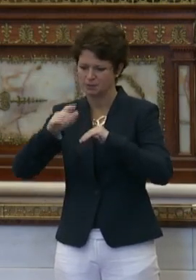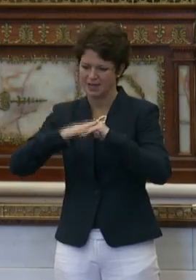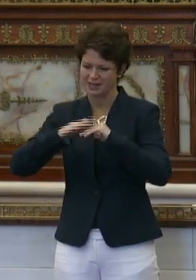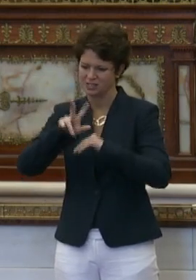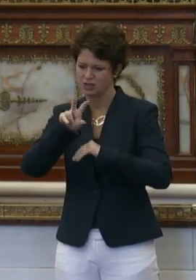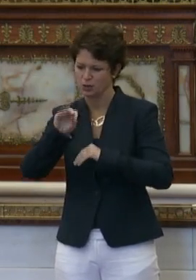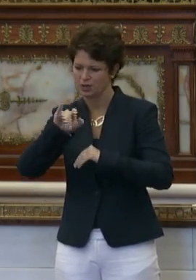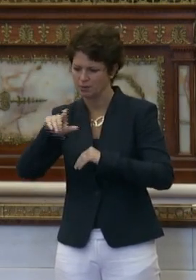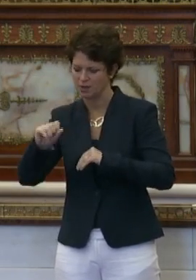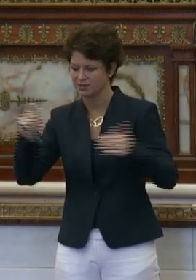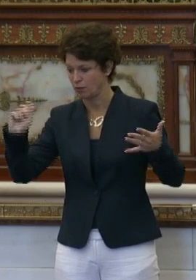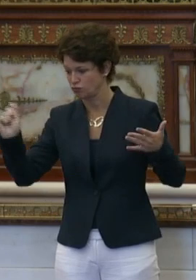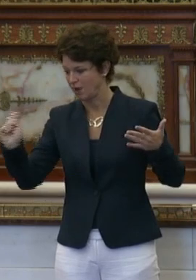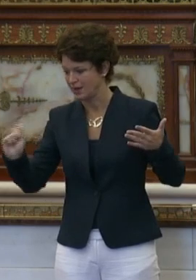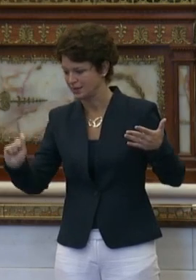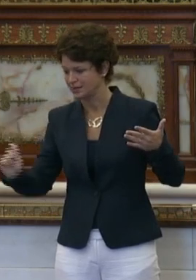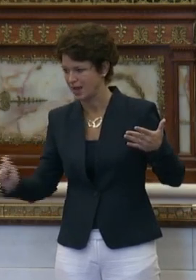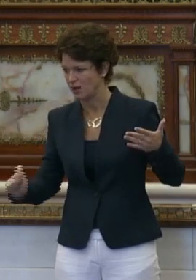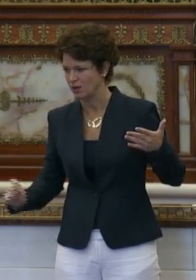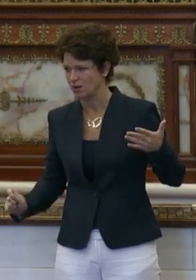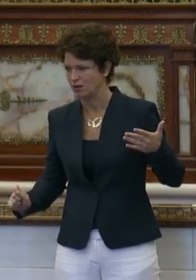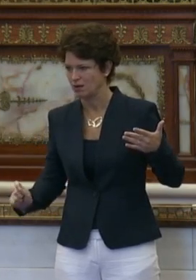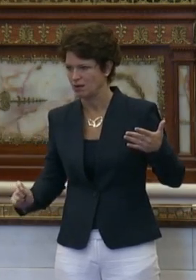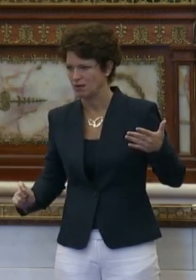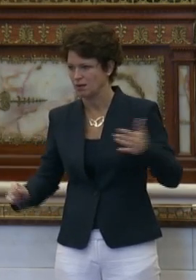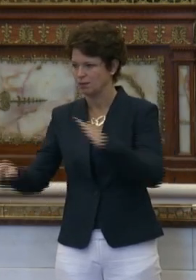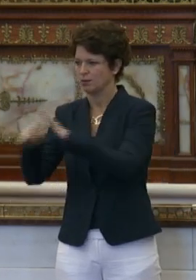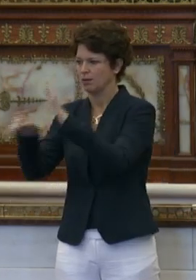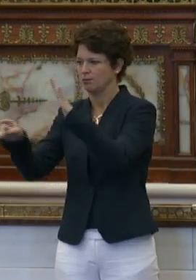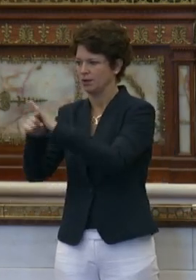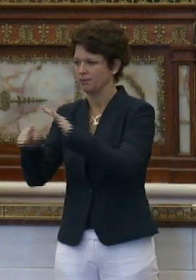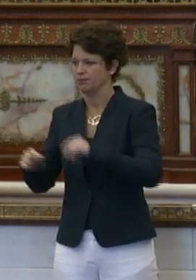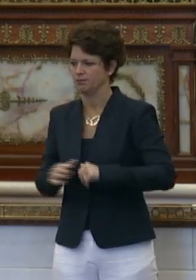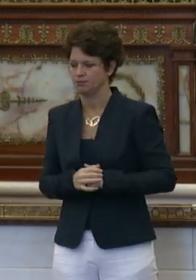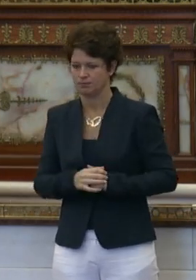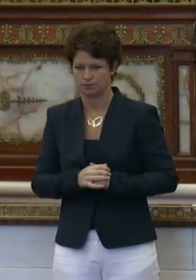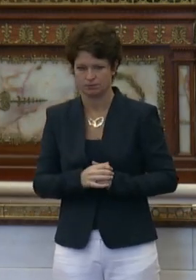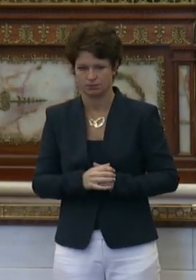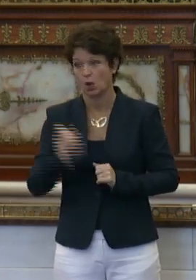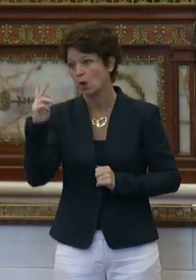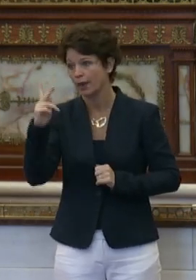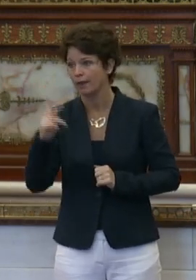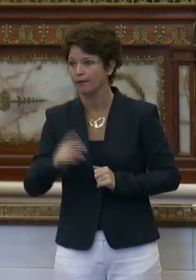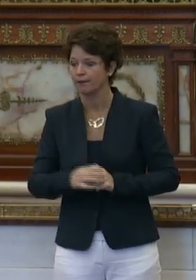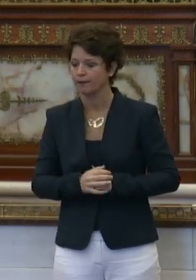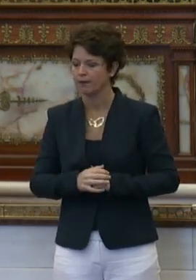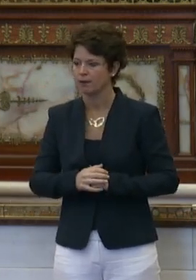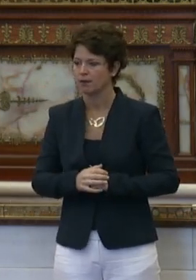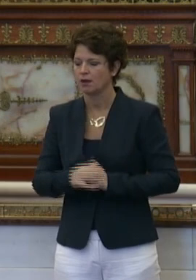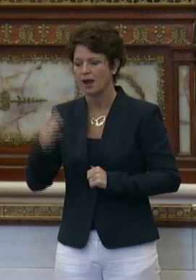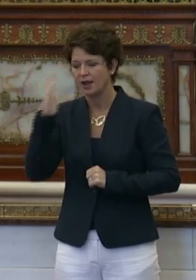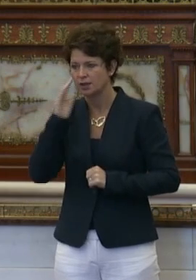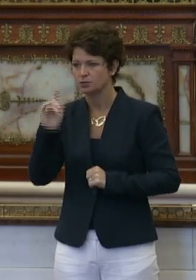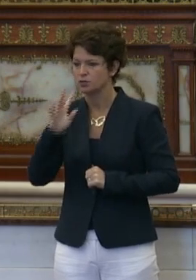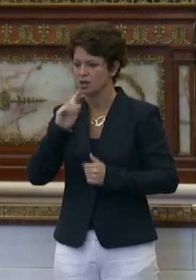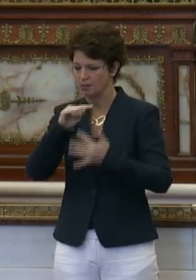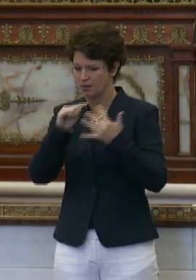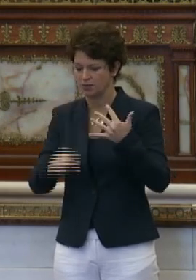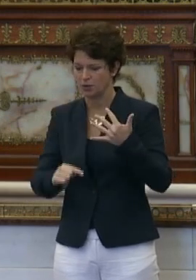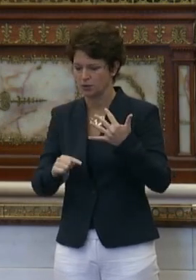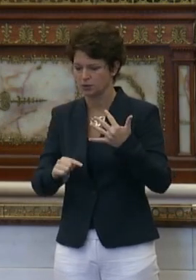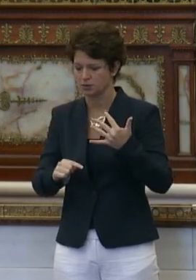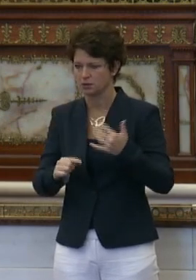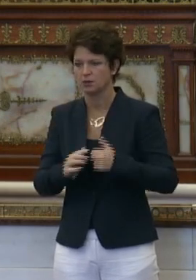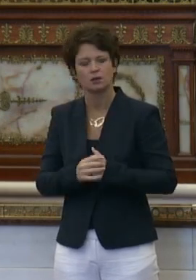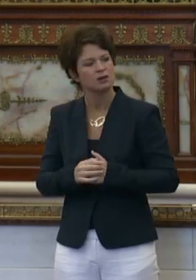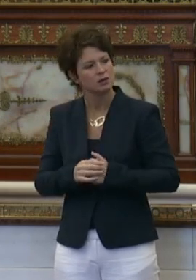here writing down on my paper. Okay? I know I'm supposed to speak on the bill. I already told you the bill I